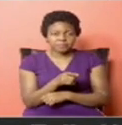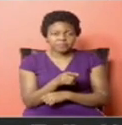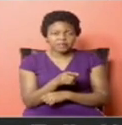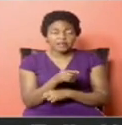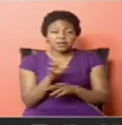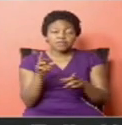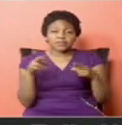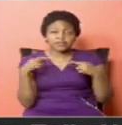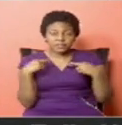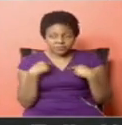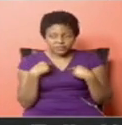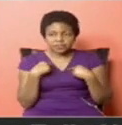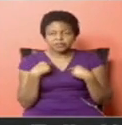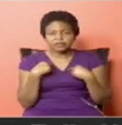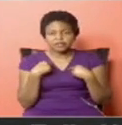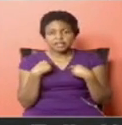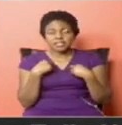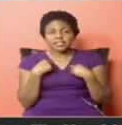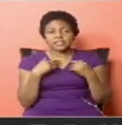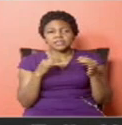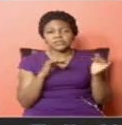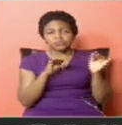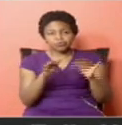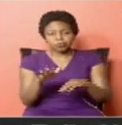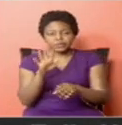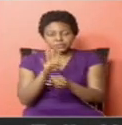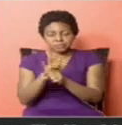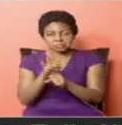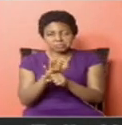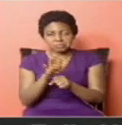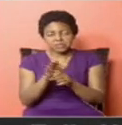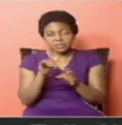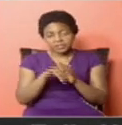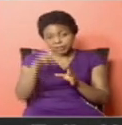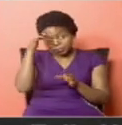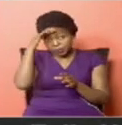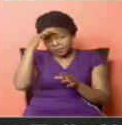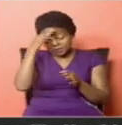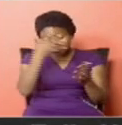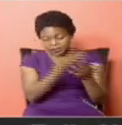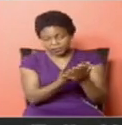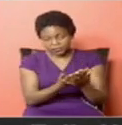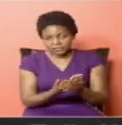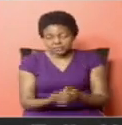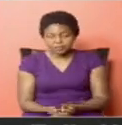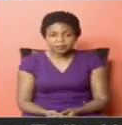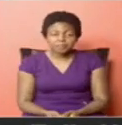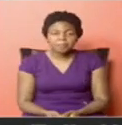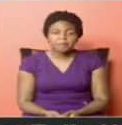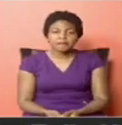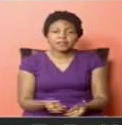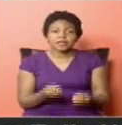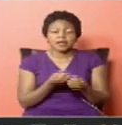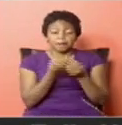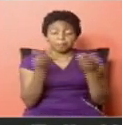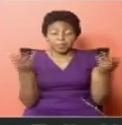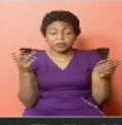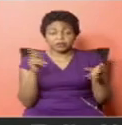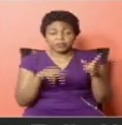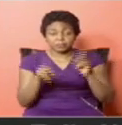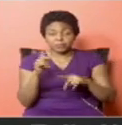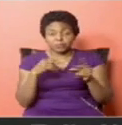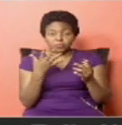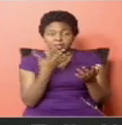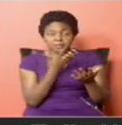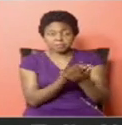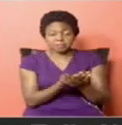inevitably resulted into congestion in police cells. Many of the detained persons